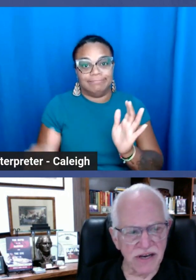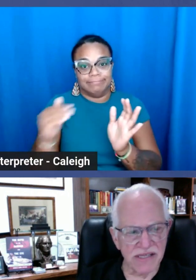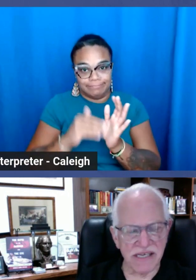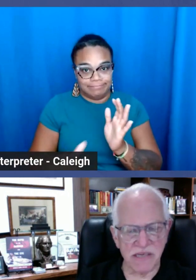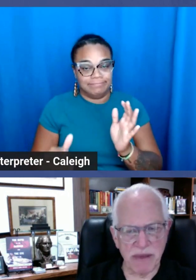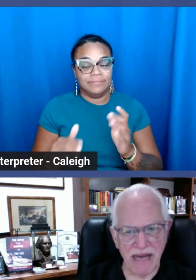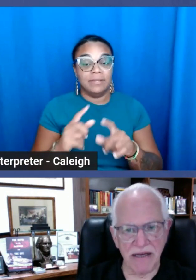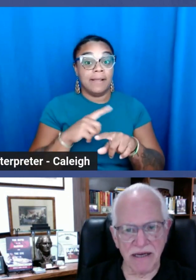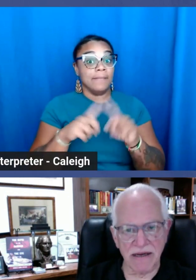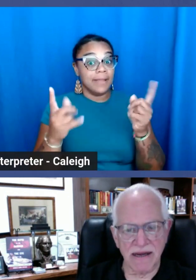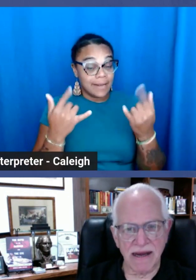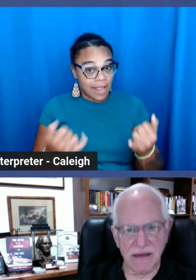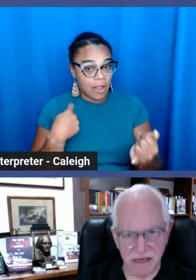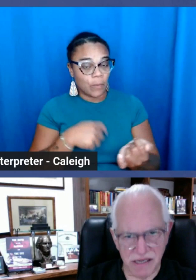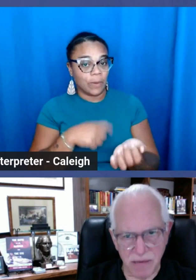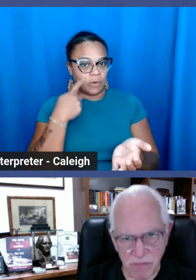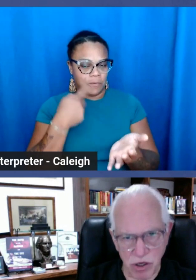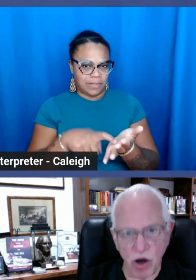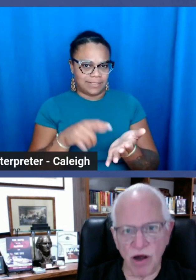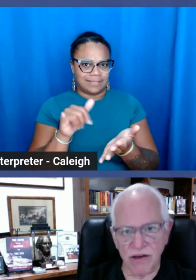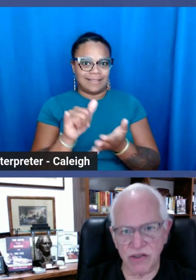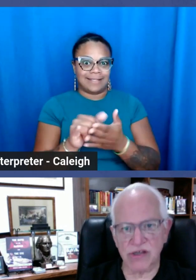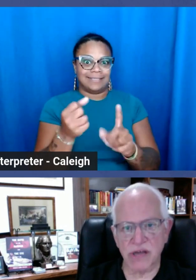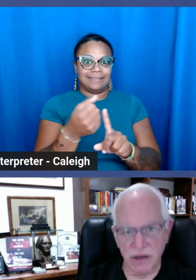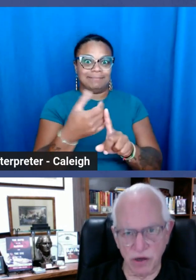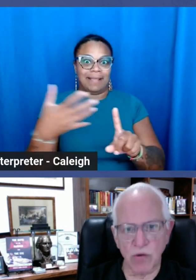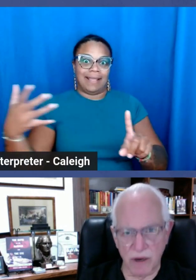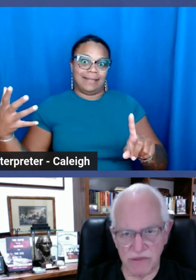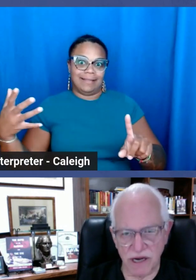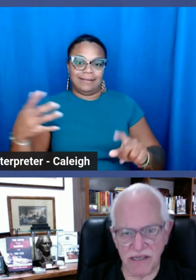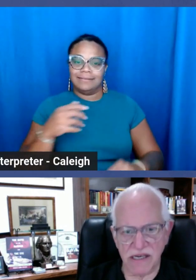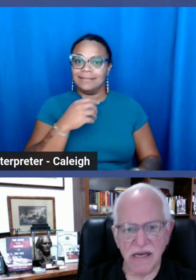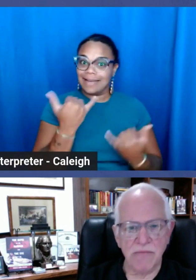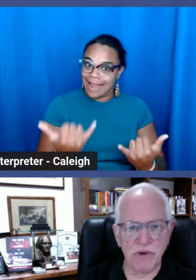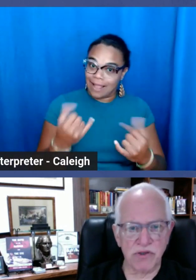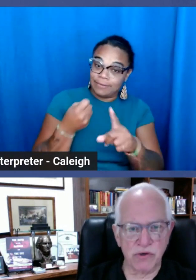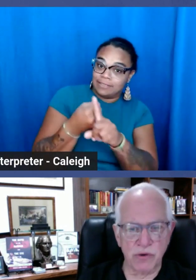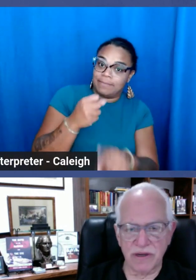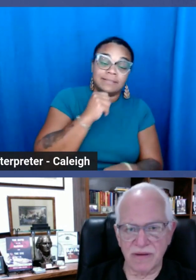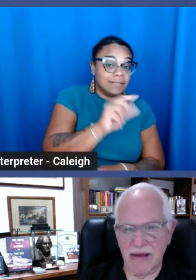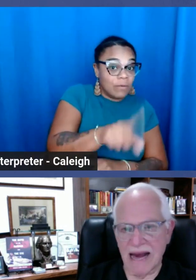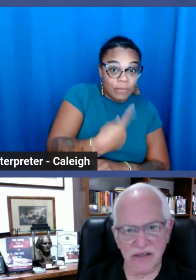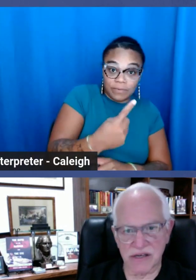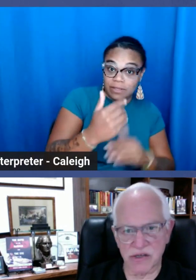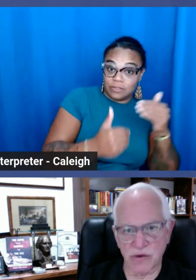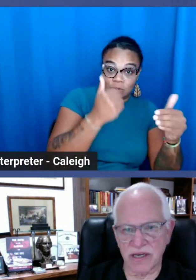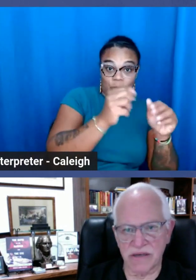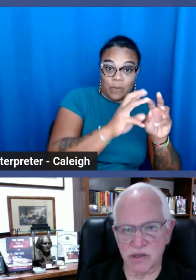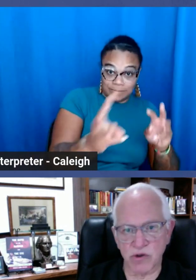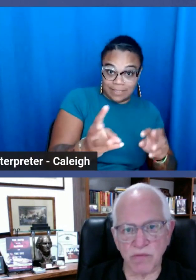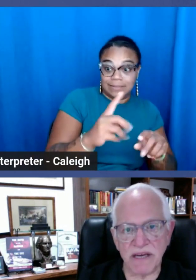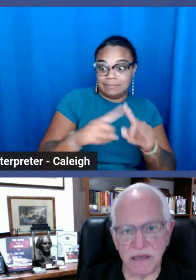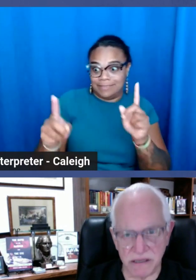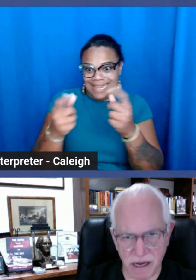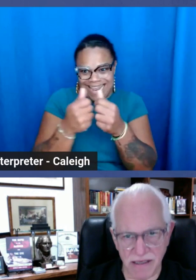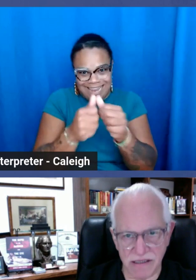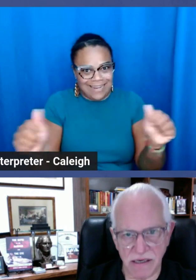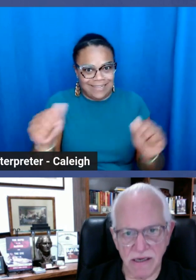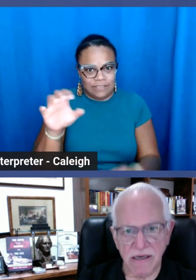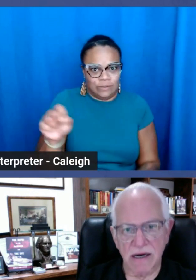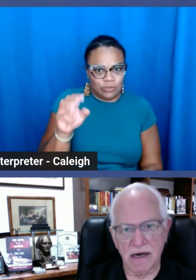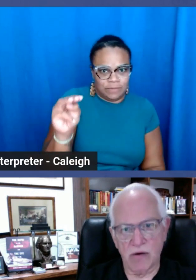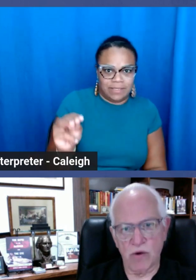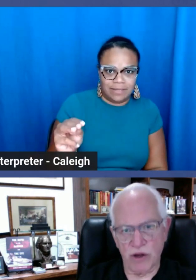is that it's expanding, as I said, beyond just adult websites, but to access to any social media